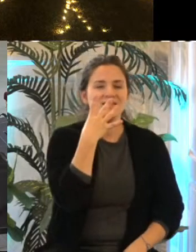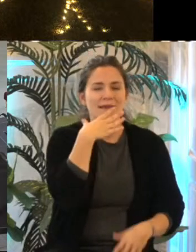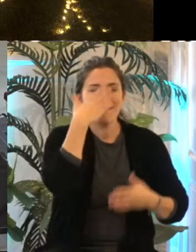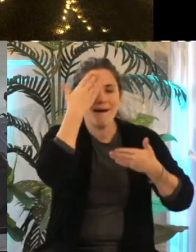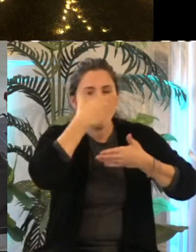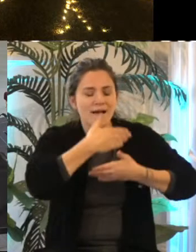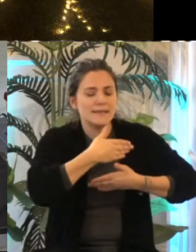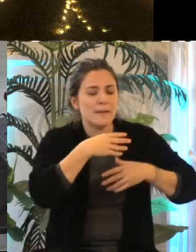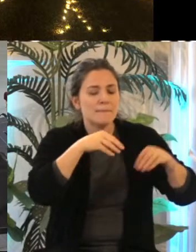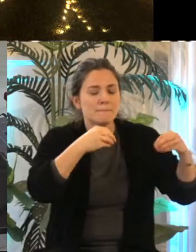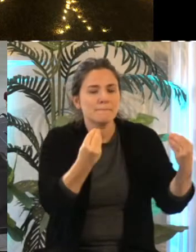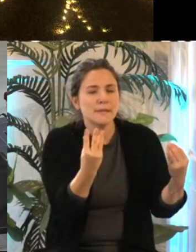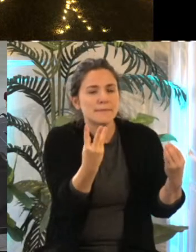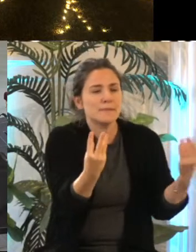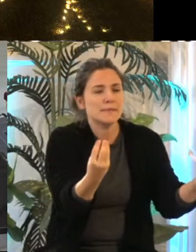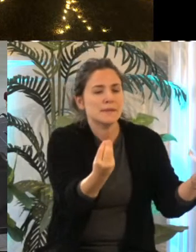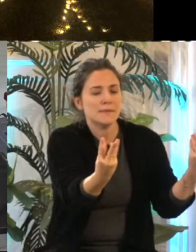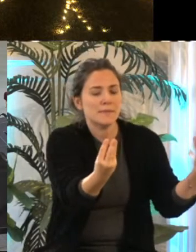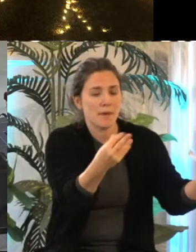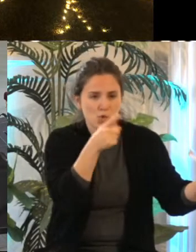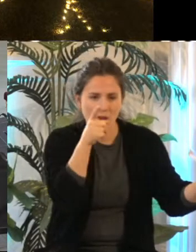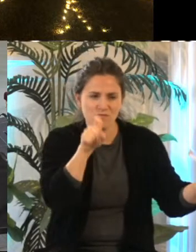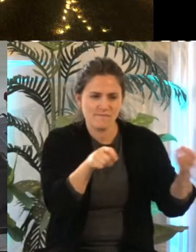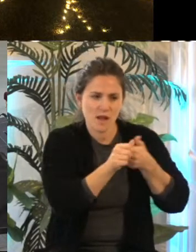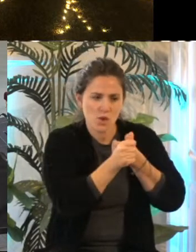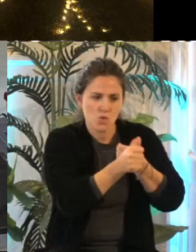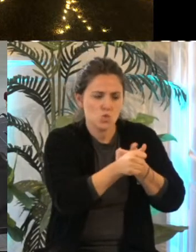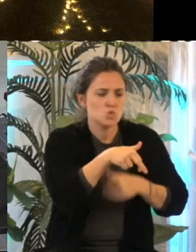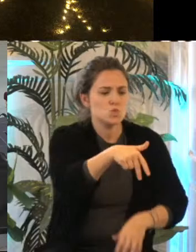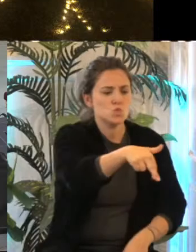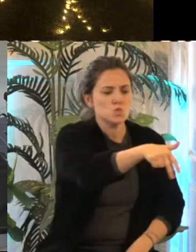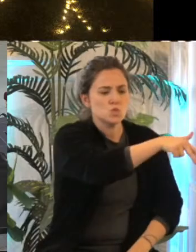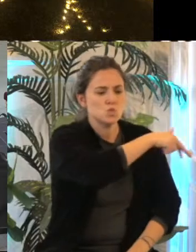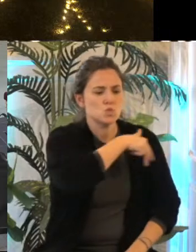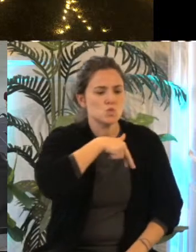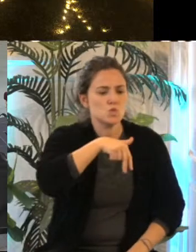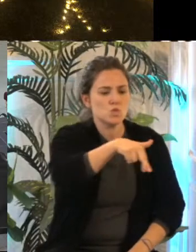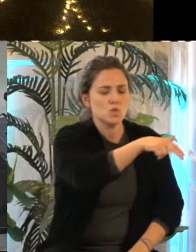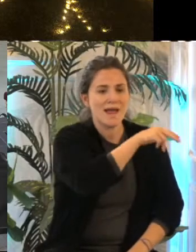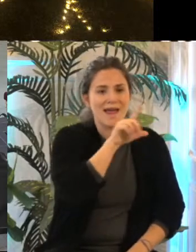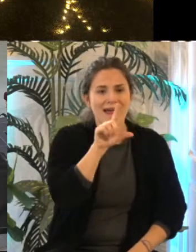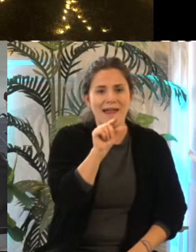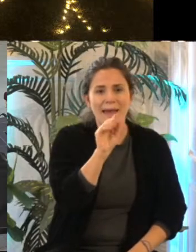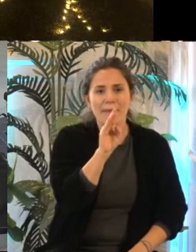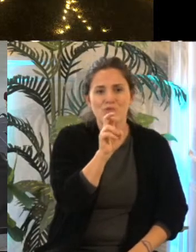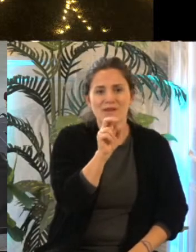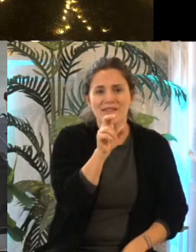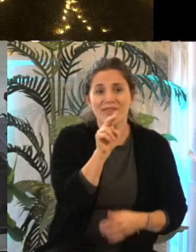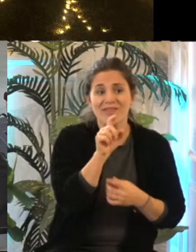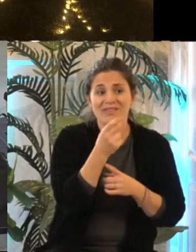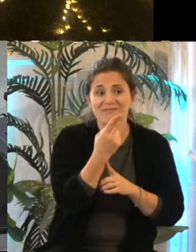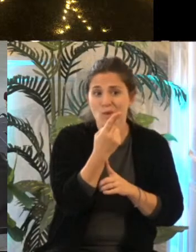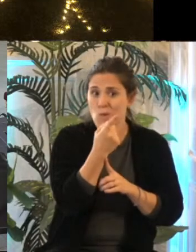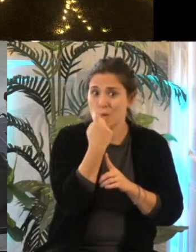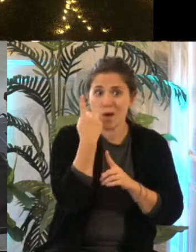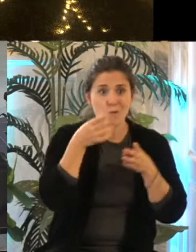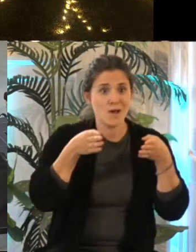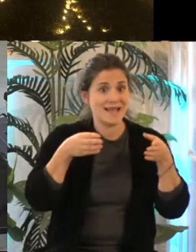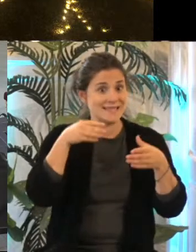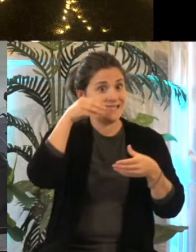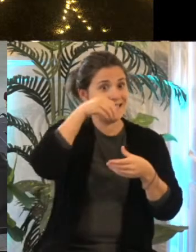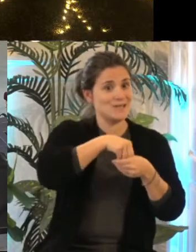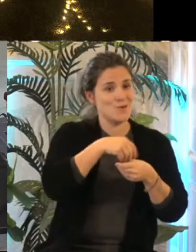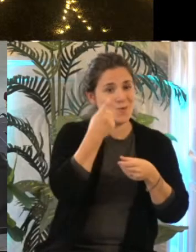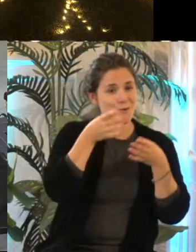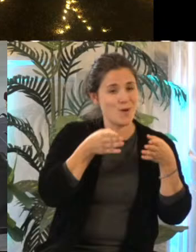up. And if you haven't been out here, it's going to be here for about another month before we take it down. And you can walk. There's only one way in and one way out, so you can't get